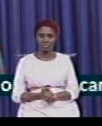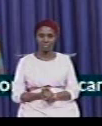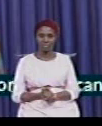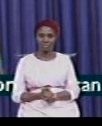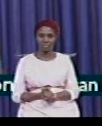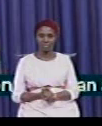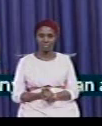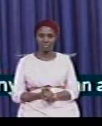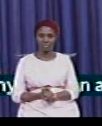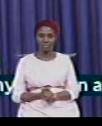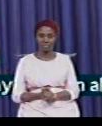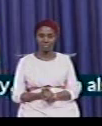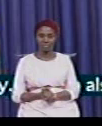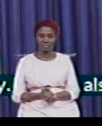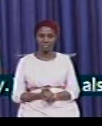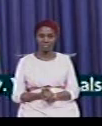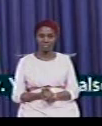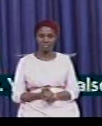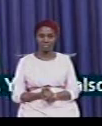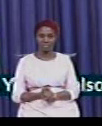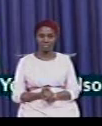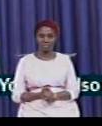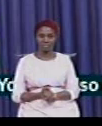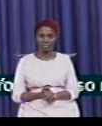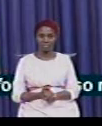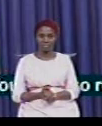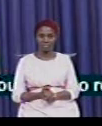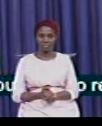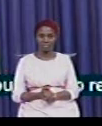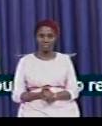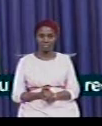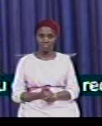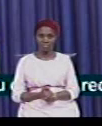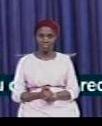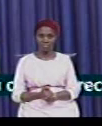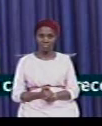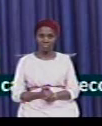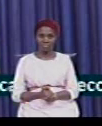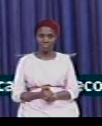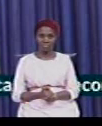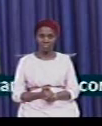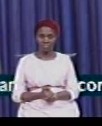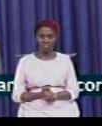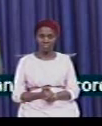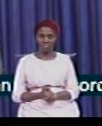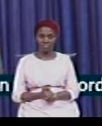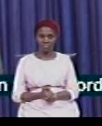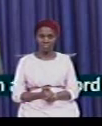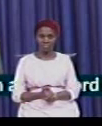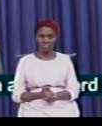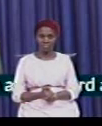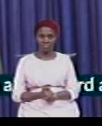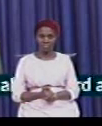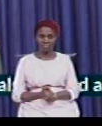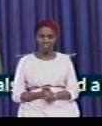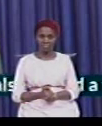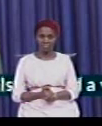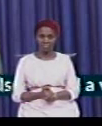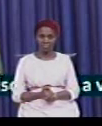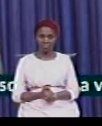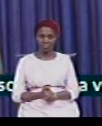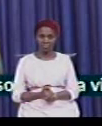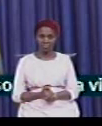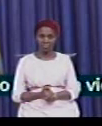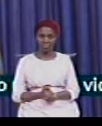to. I feel me quiet and me could roof you, and I don't make the Hanmo San and be a semi-co toilet, and I'm sorry. Me sorry, semi-co toilet, and it's not toilet